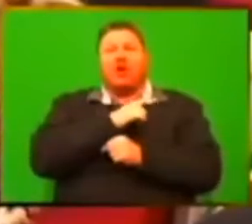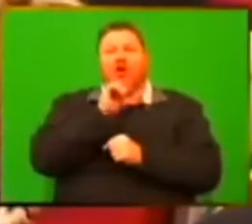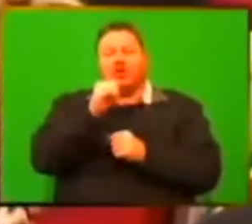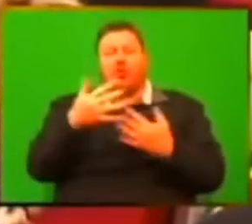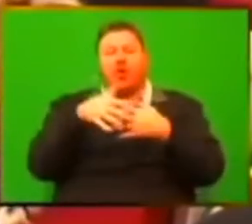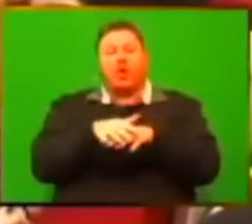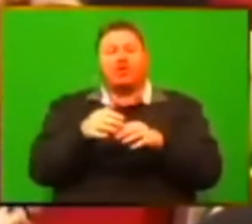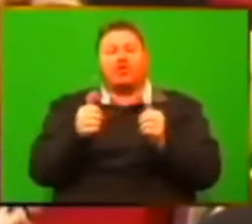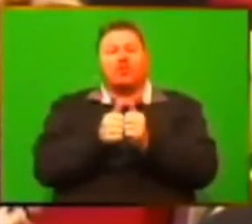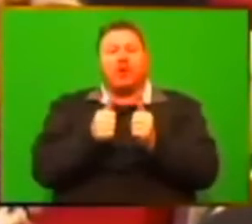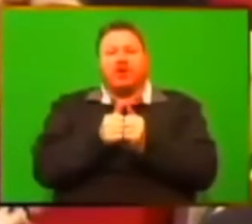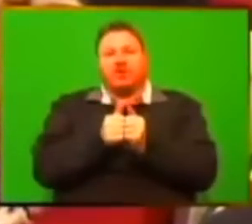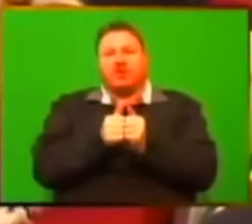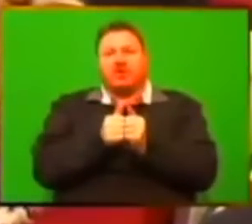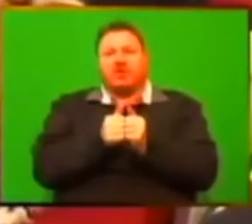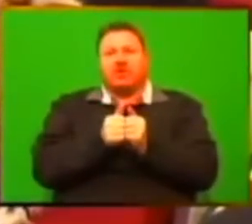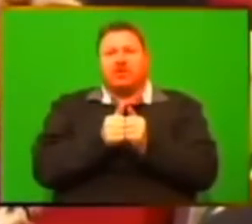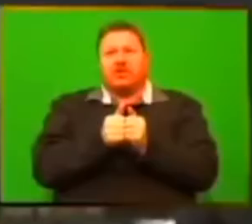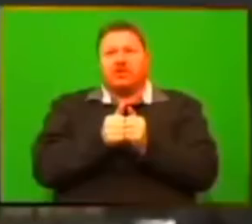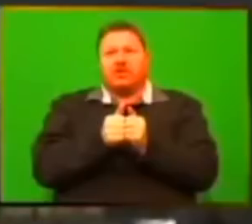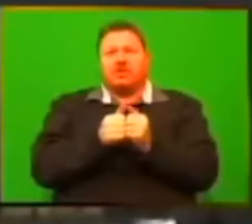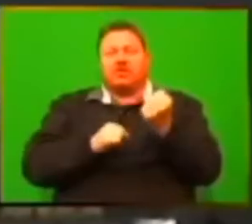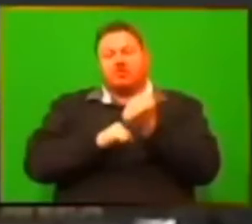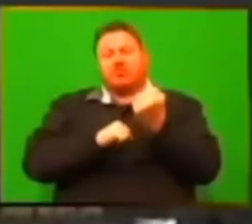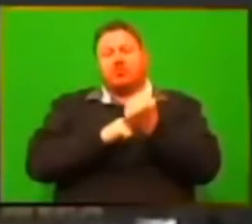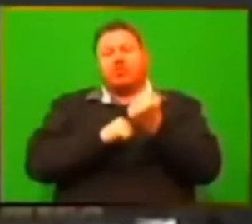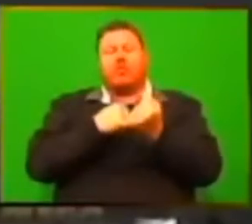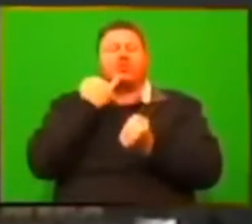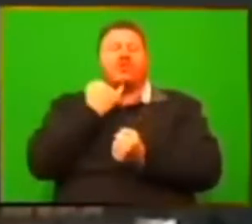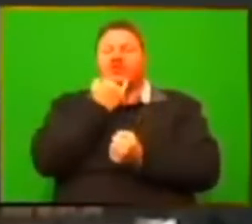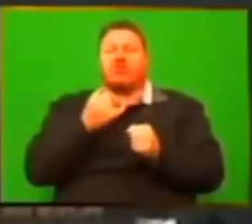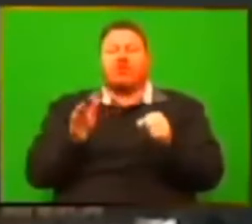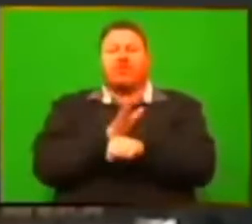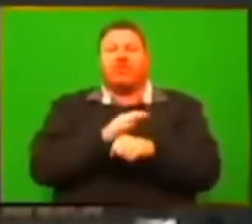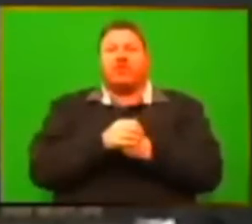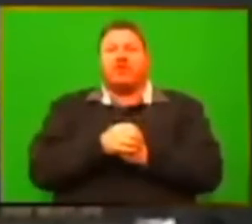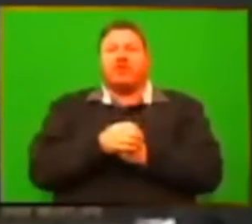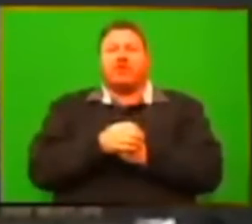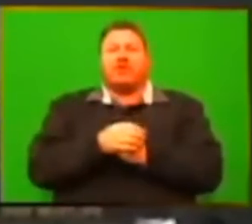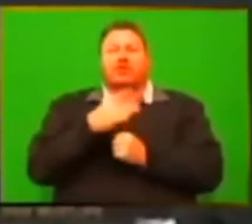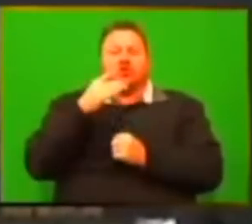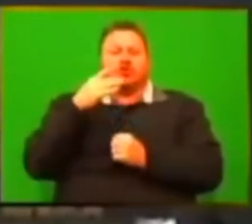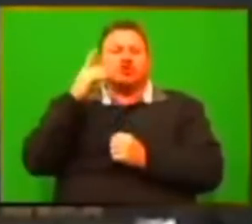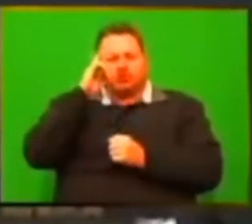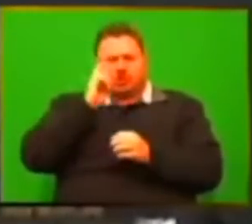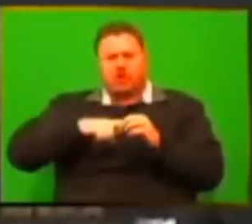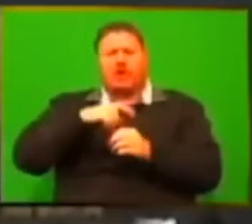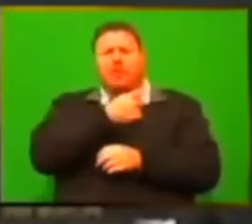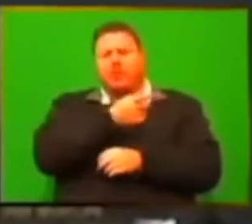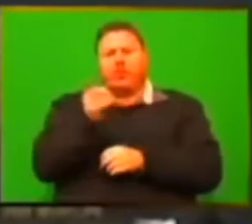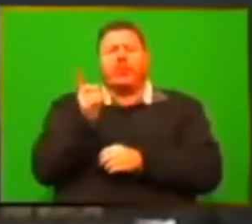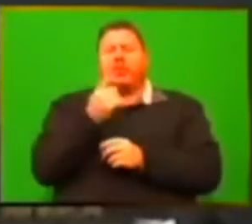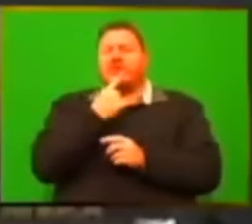coalition partners are all fanatics of a Zionist apartheid Israel. Shame on you that